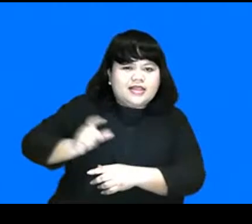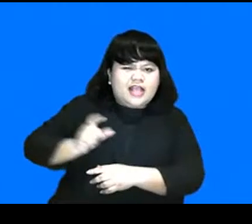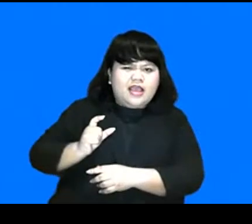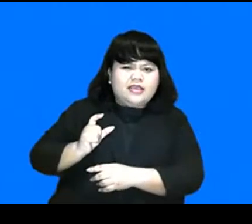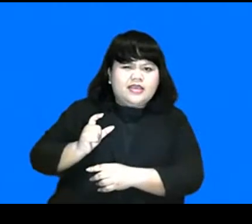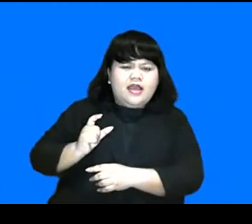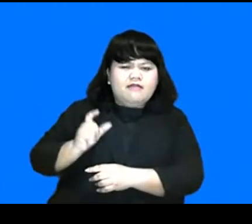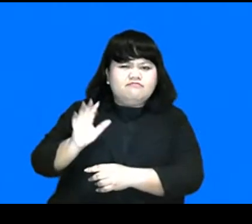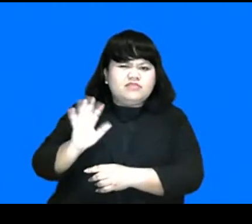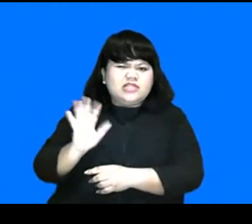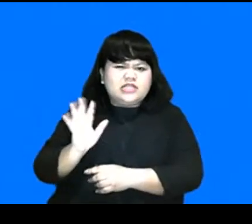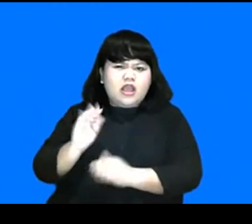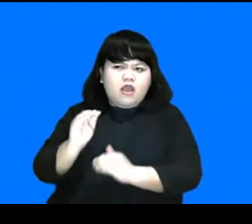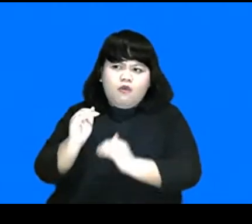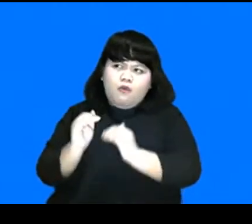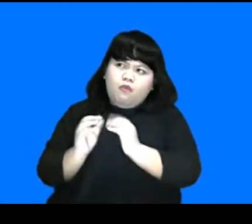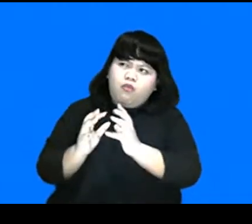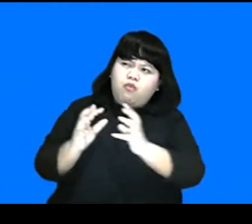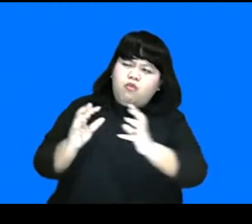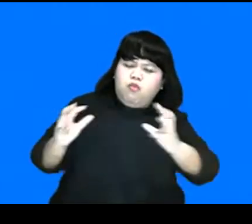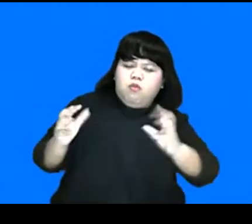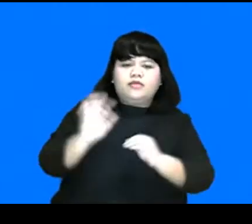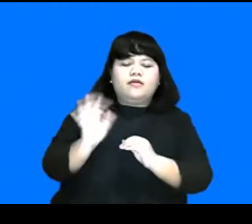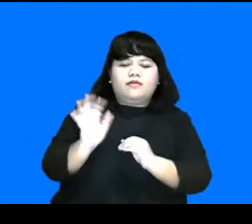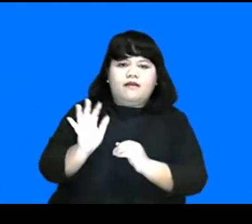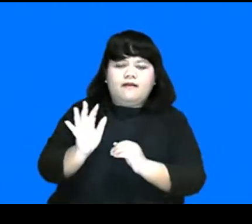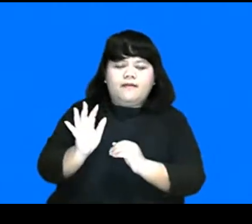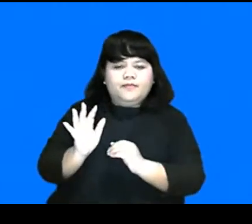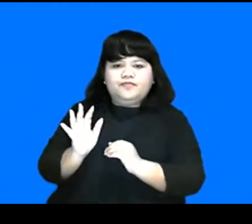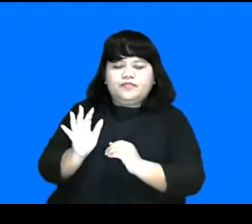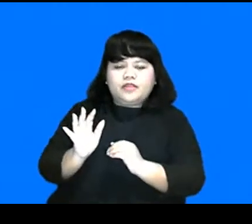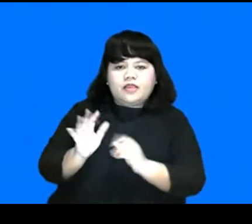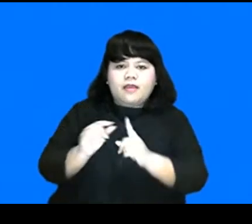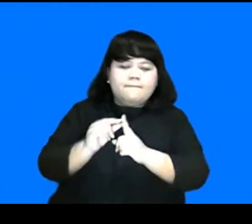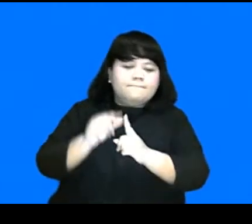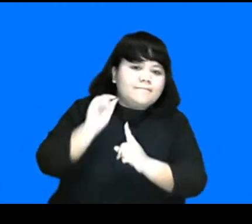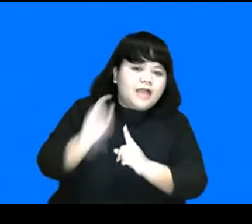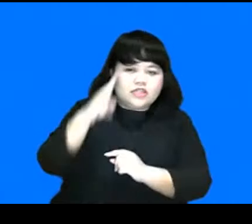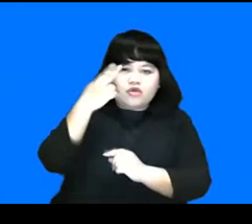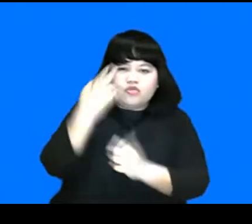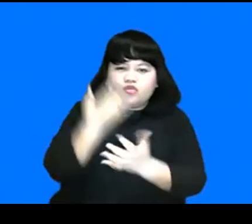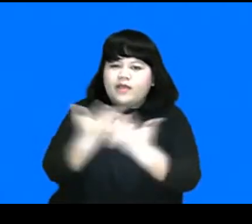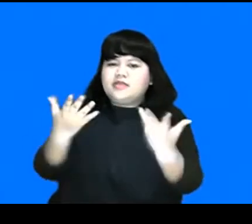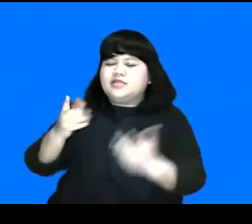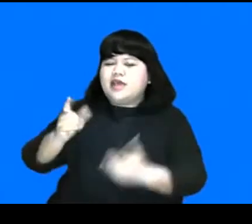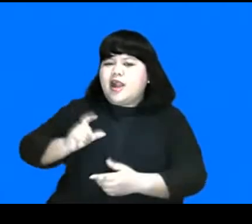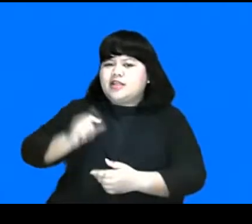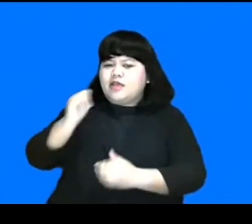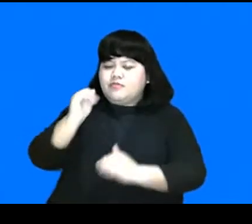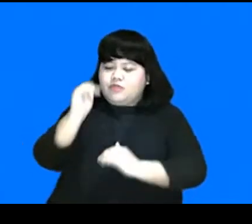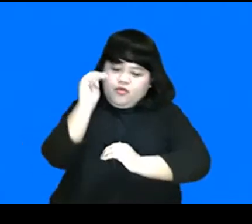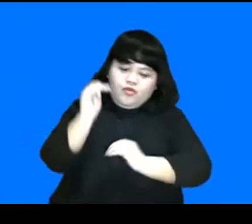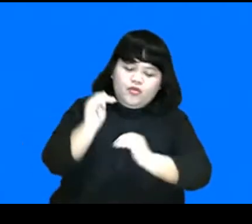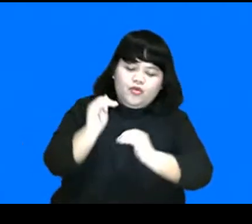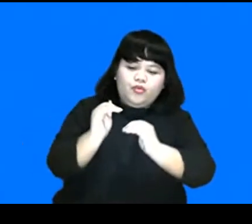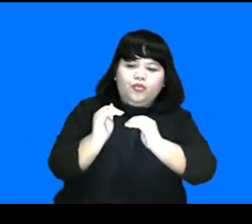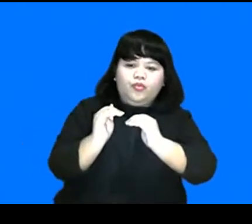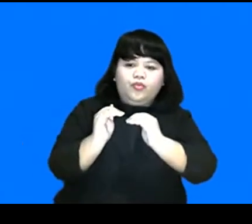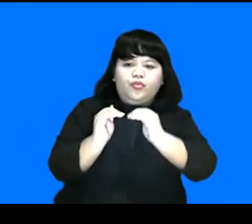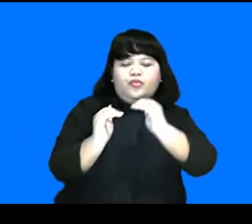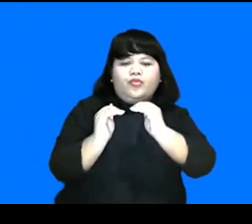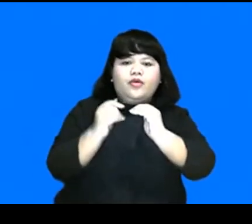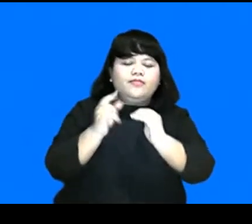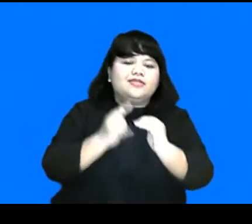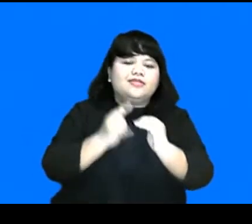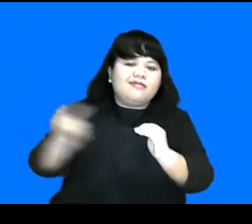Taxing rich people's gain from capital can help to reduce inequality while keeping up overall prosperity, yet only